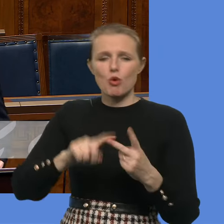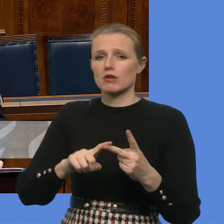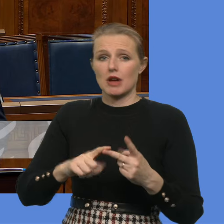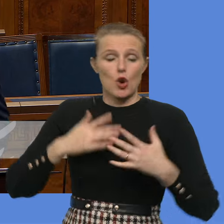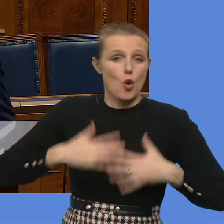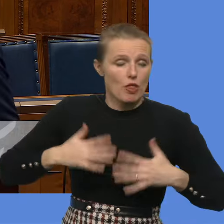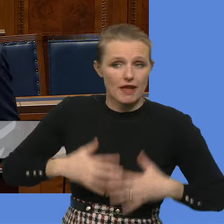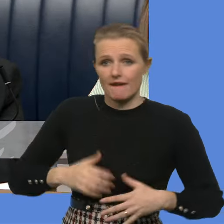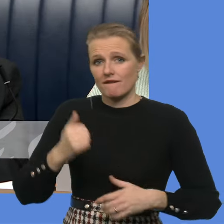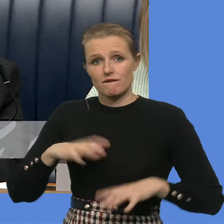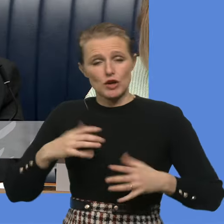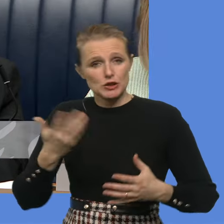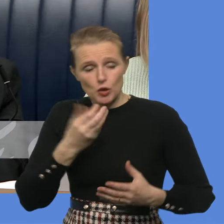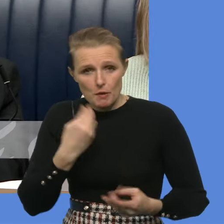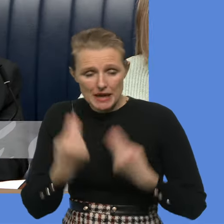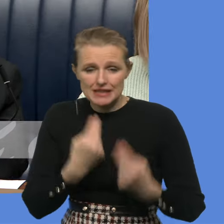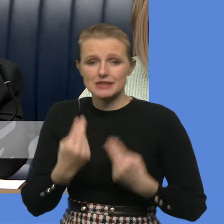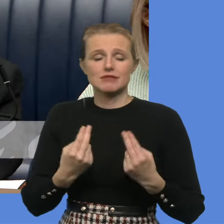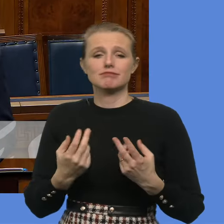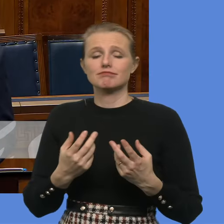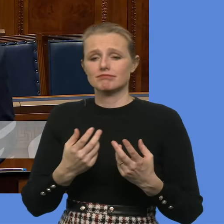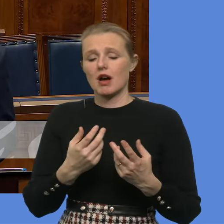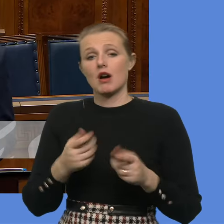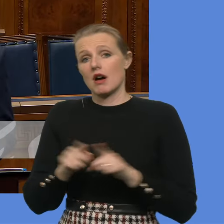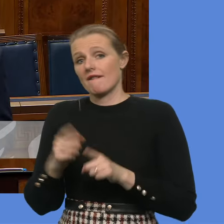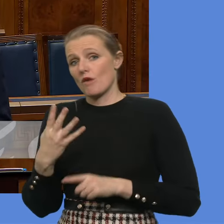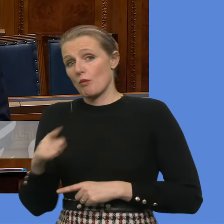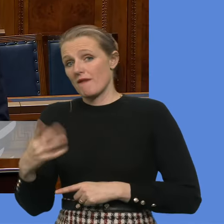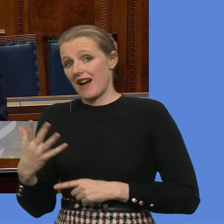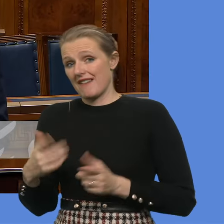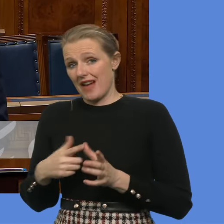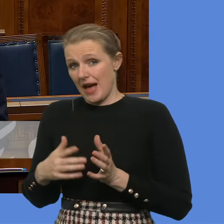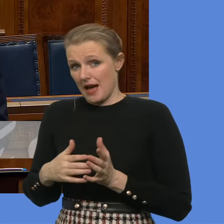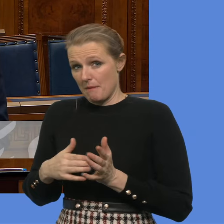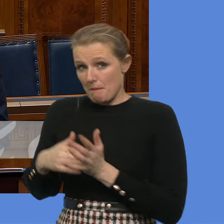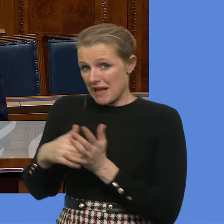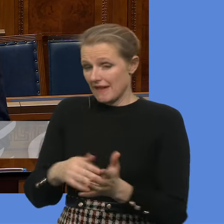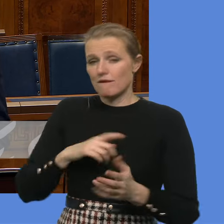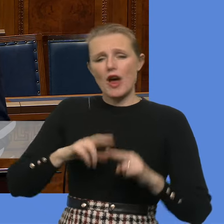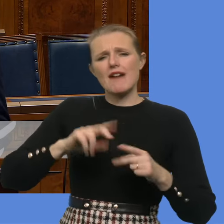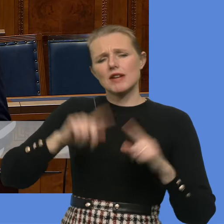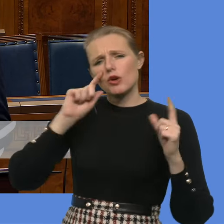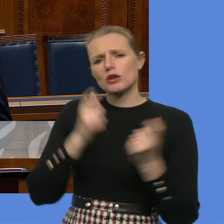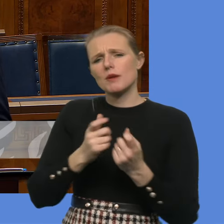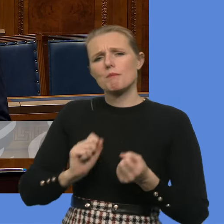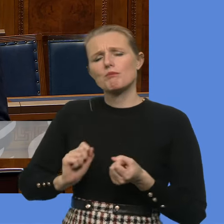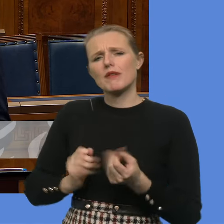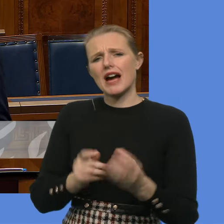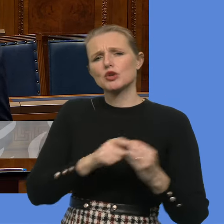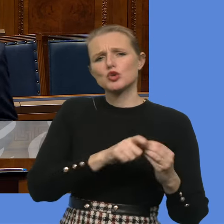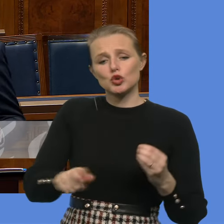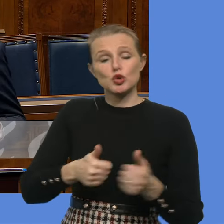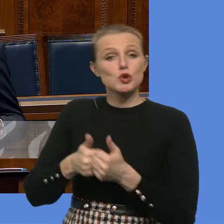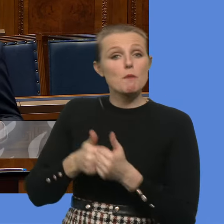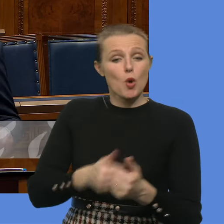is also available for eligible students. And a further £4.5 million per annum is provided to the further education colleges to provide student support to